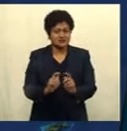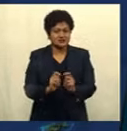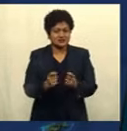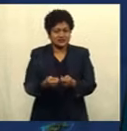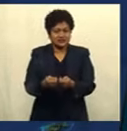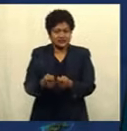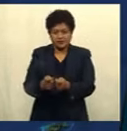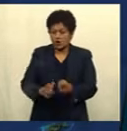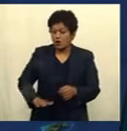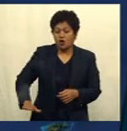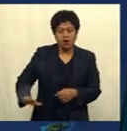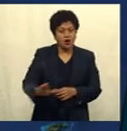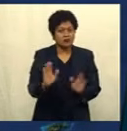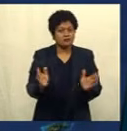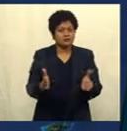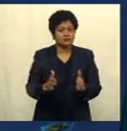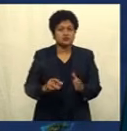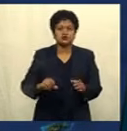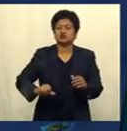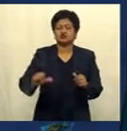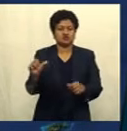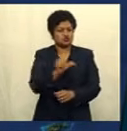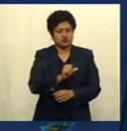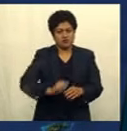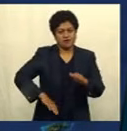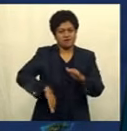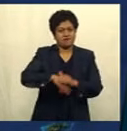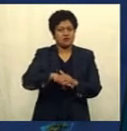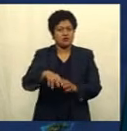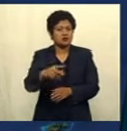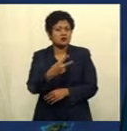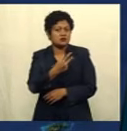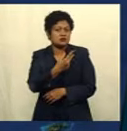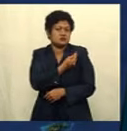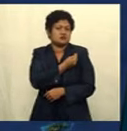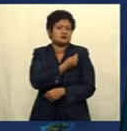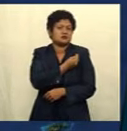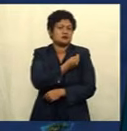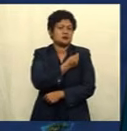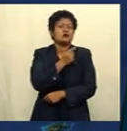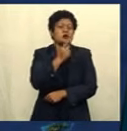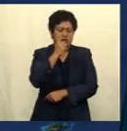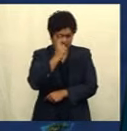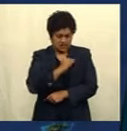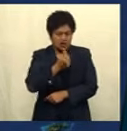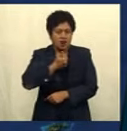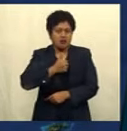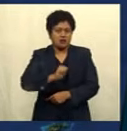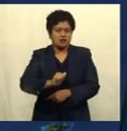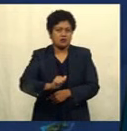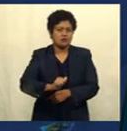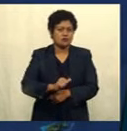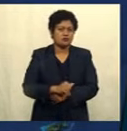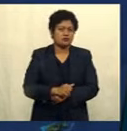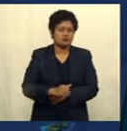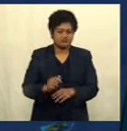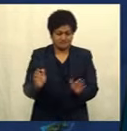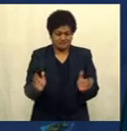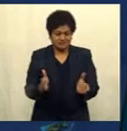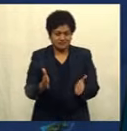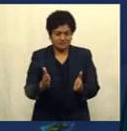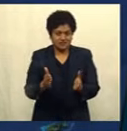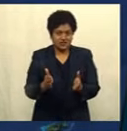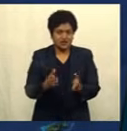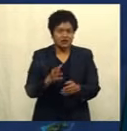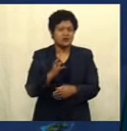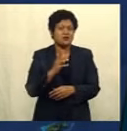All the players who will be fully vaccinated are the ones who will be allowed to play football